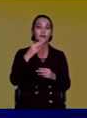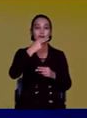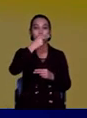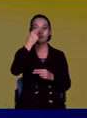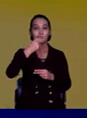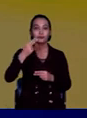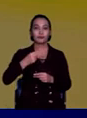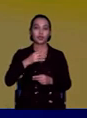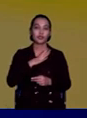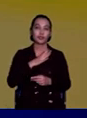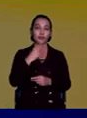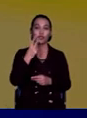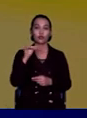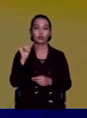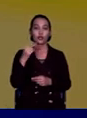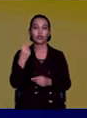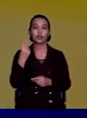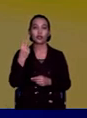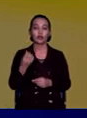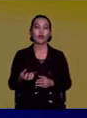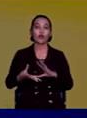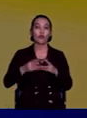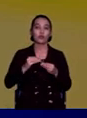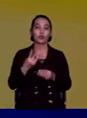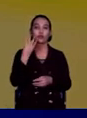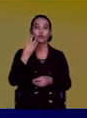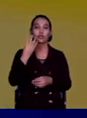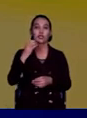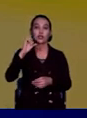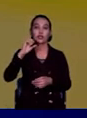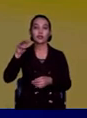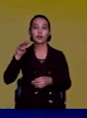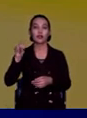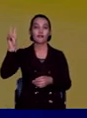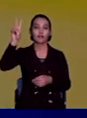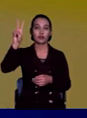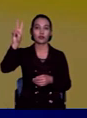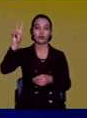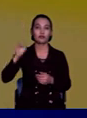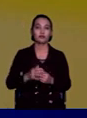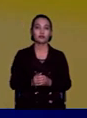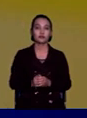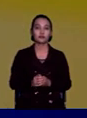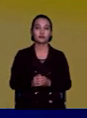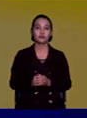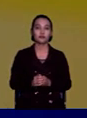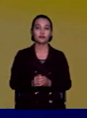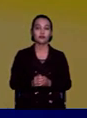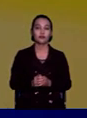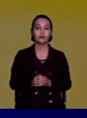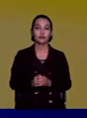2 ko'paytir 2 4 sm kvadratga teng. Demak, tomonlari 2 sm bo'lgan kvadratning